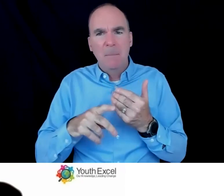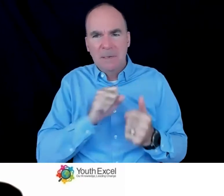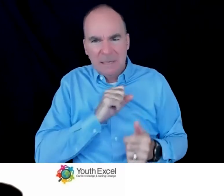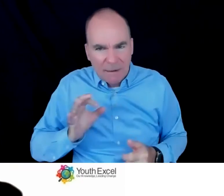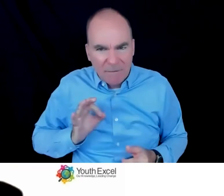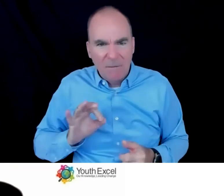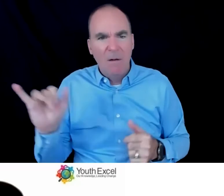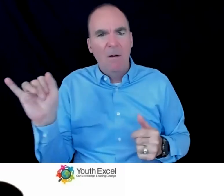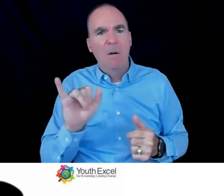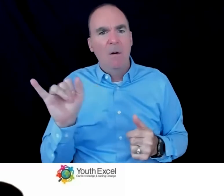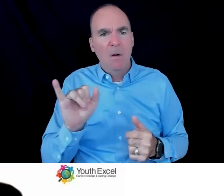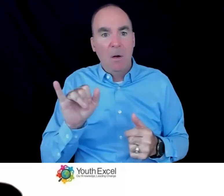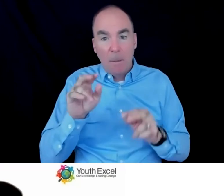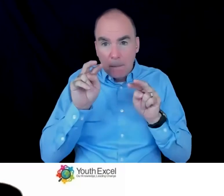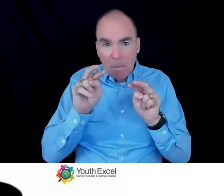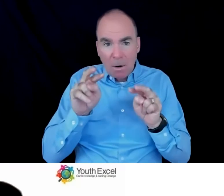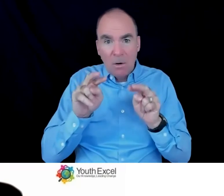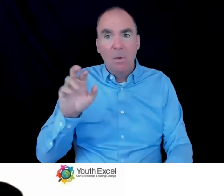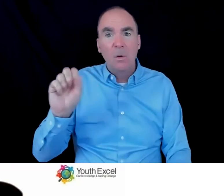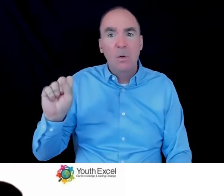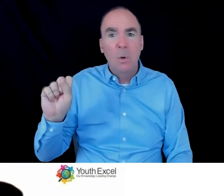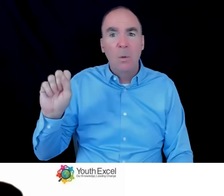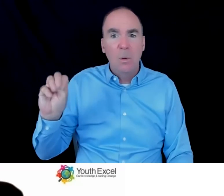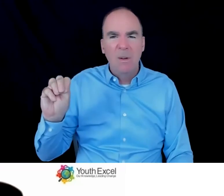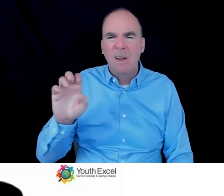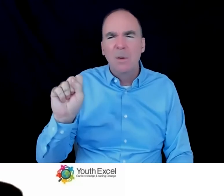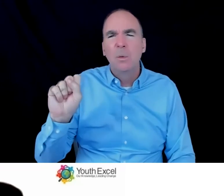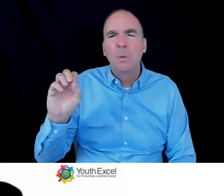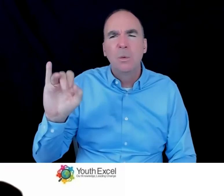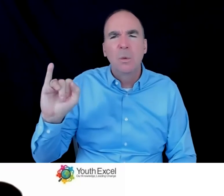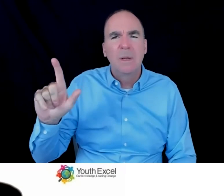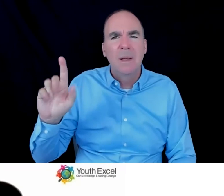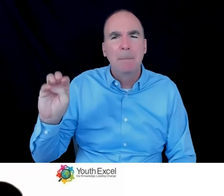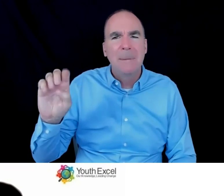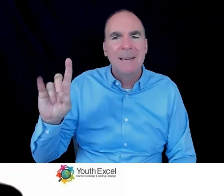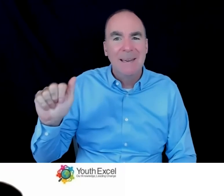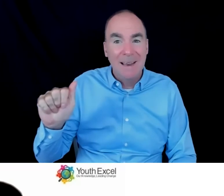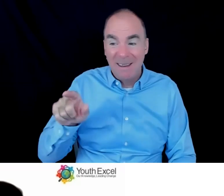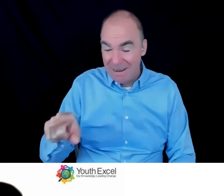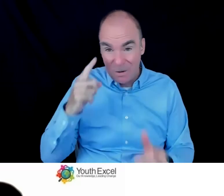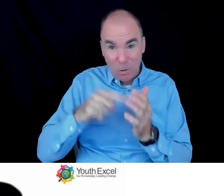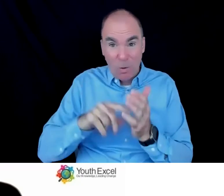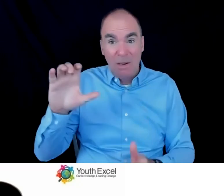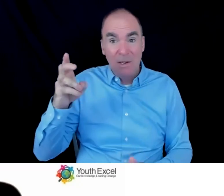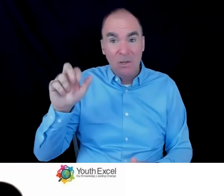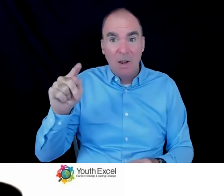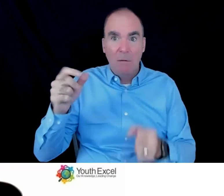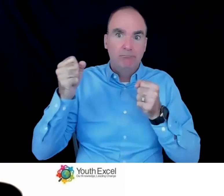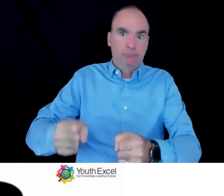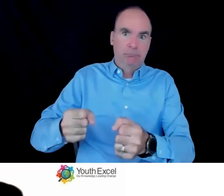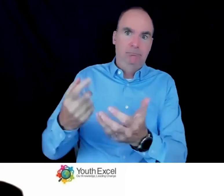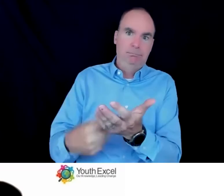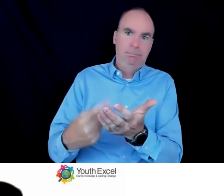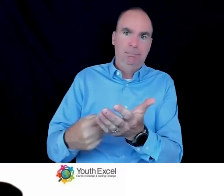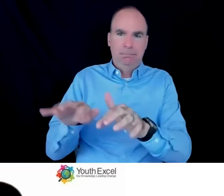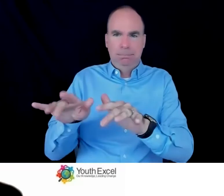we've also been monitoring the social media box and the chat box. It was really a mouthful. Thank you so much for keeping it busy. And